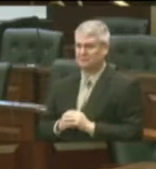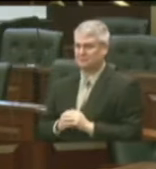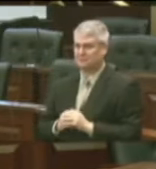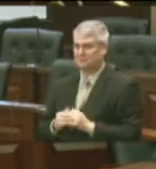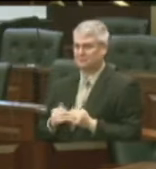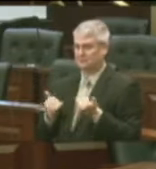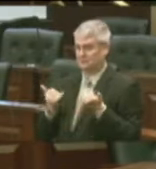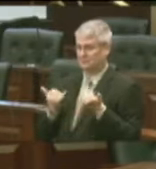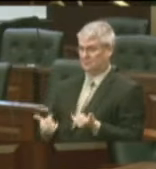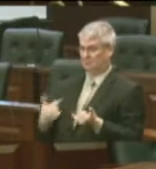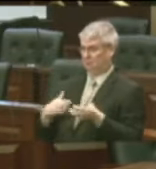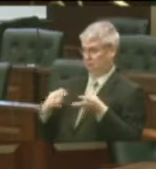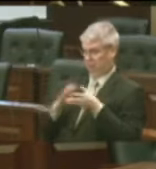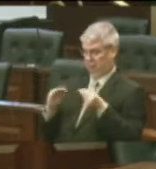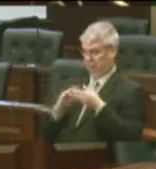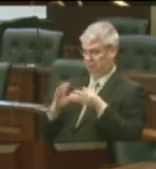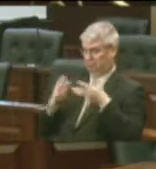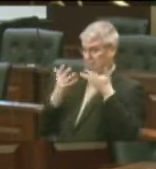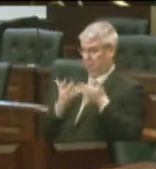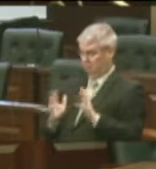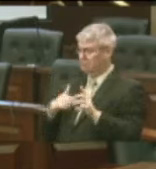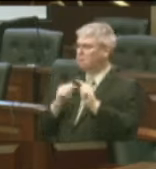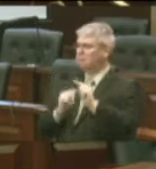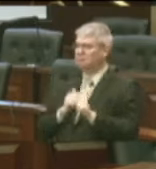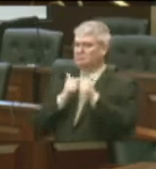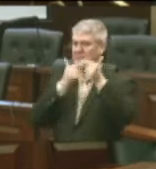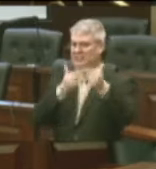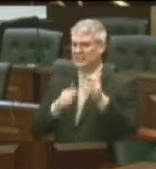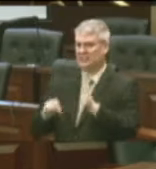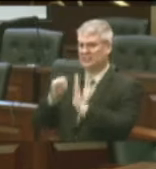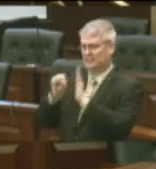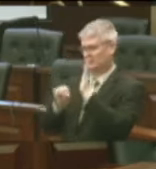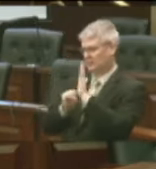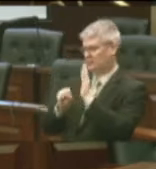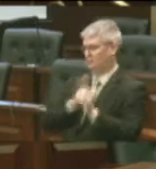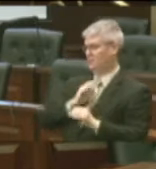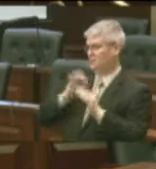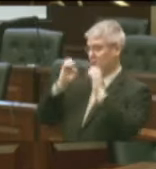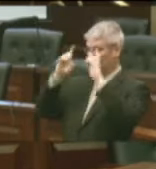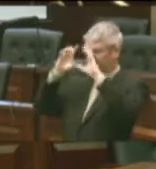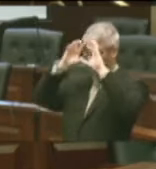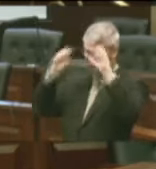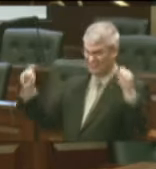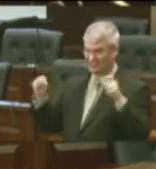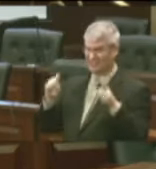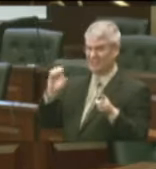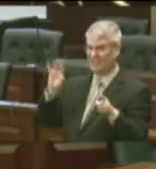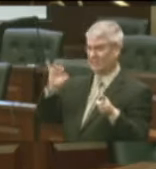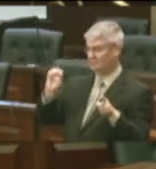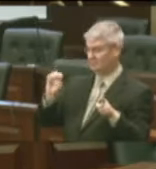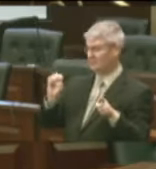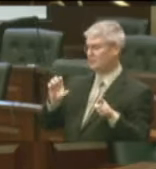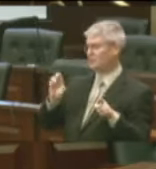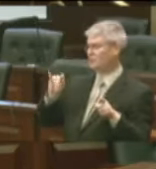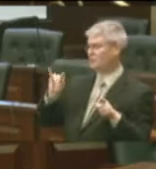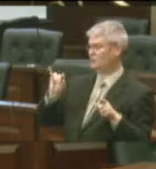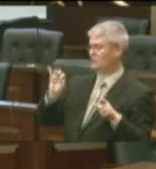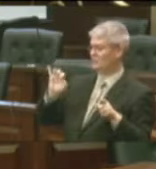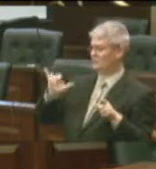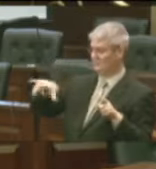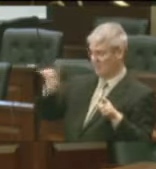State Board of Education President Debbie Critchfield and Superintendent of Public Instruction Sherry Abari will have a few